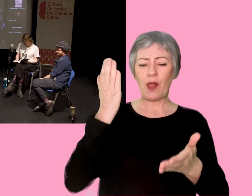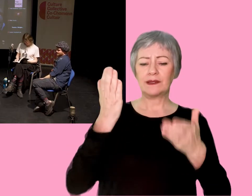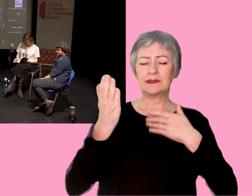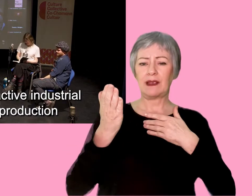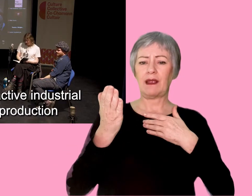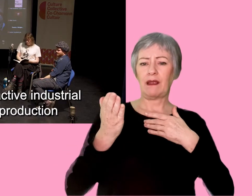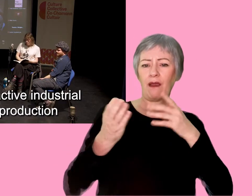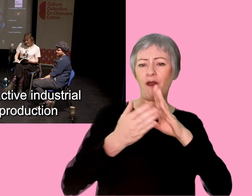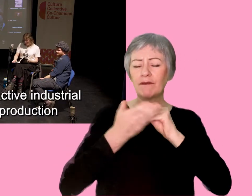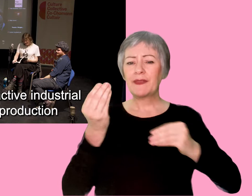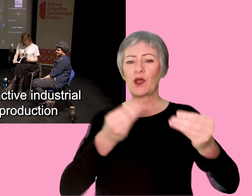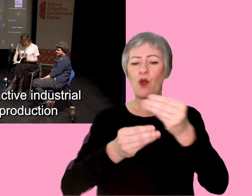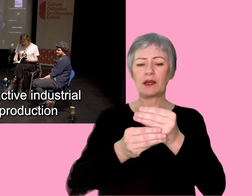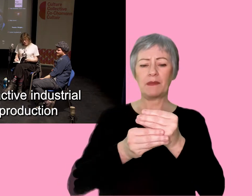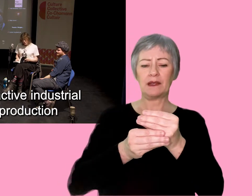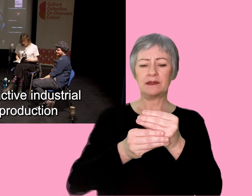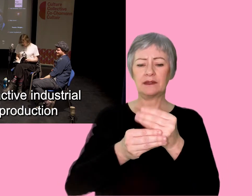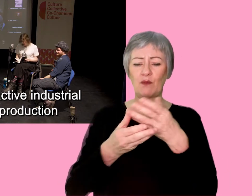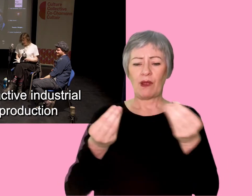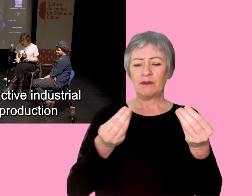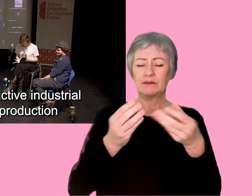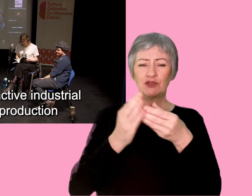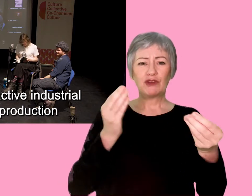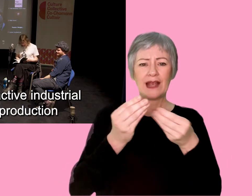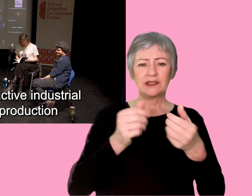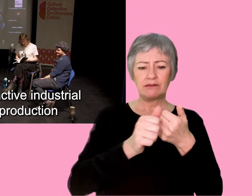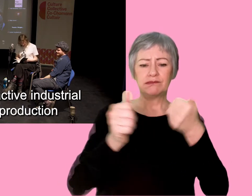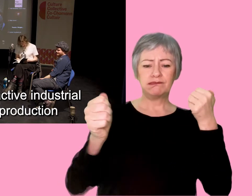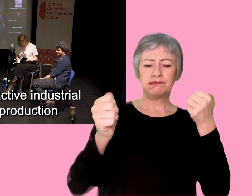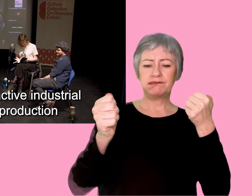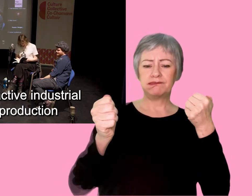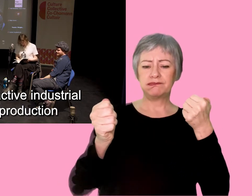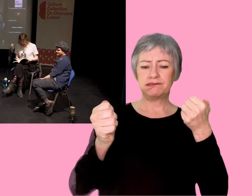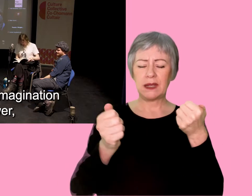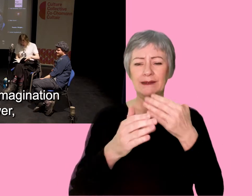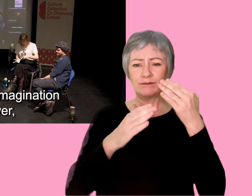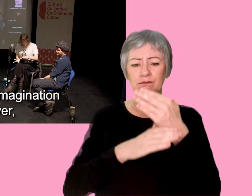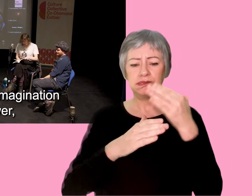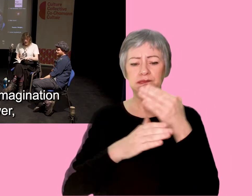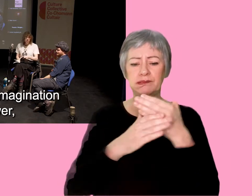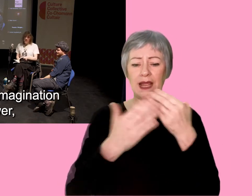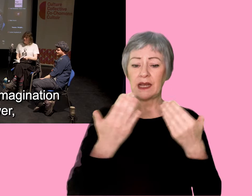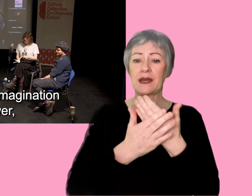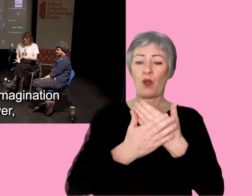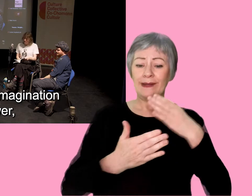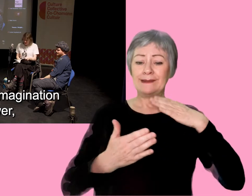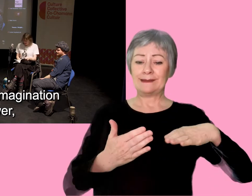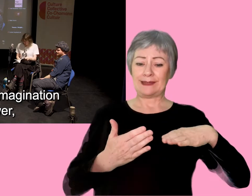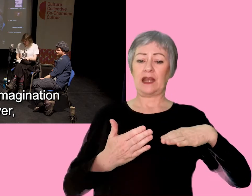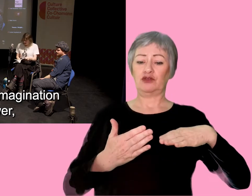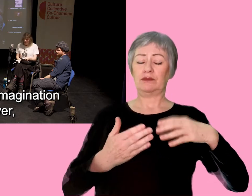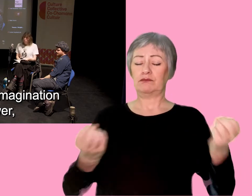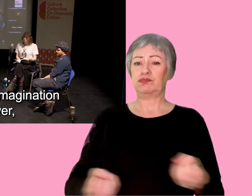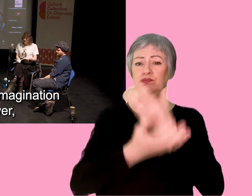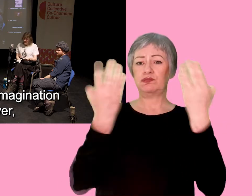economy, with why the extractive industrial labour relations and light production now require a radical